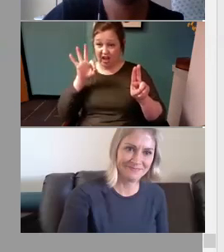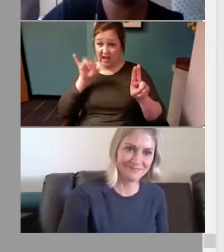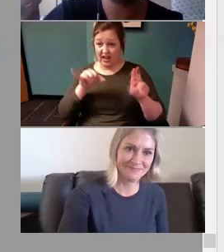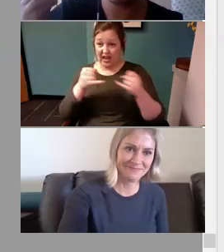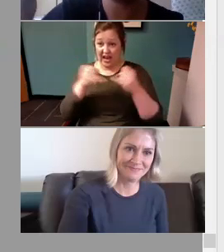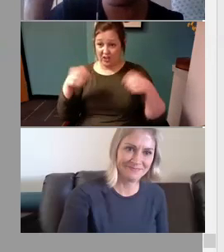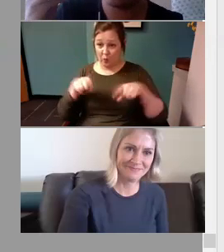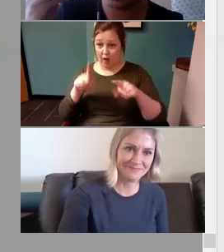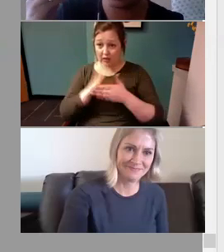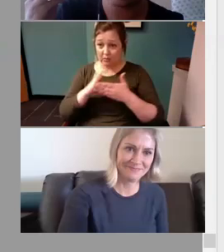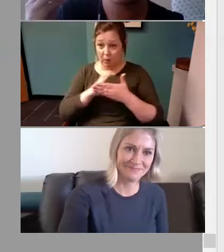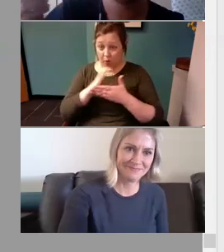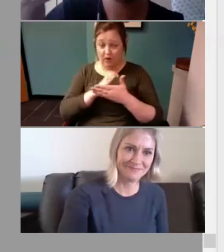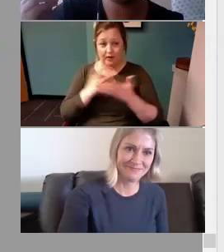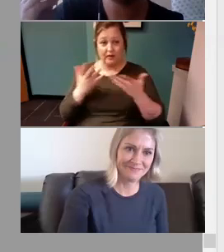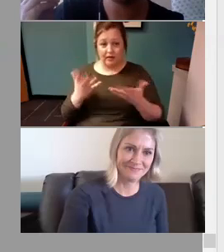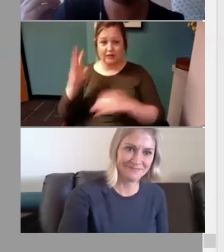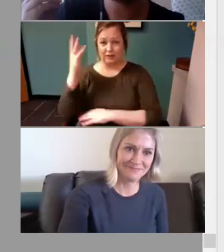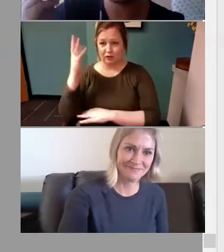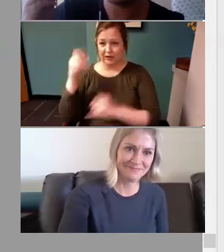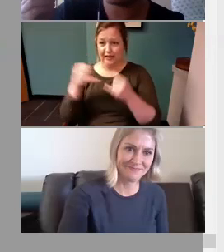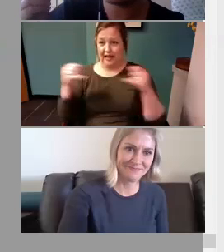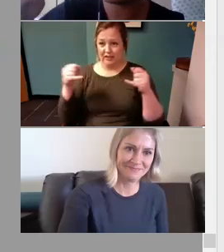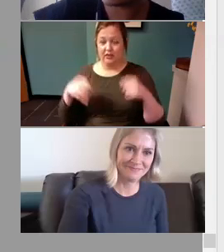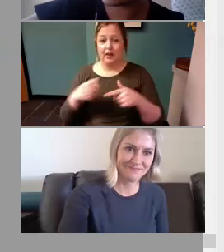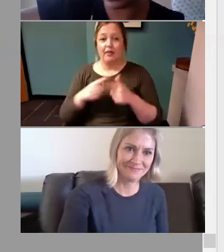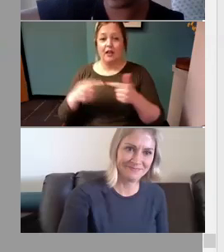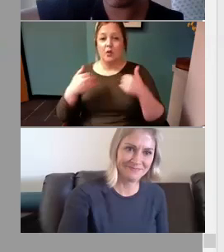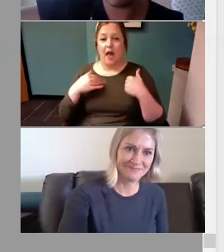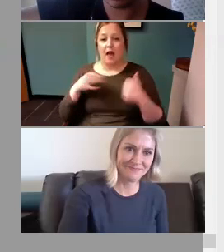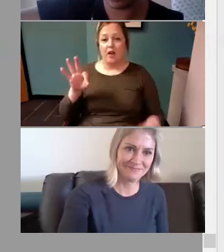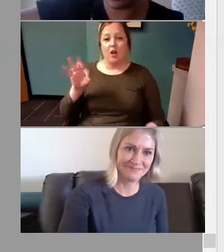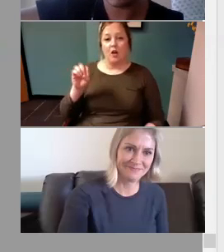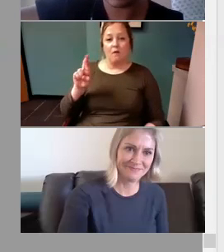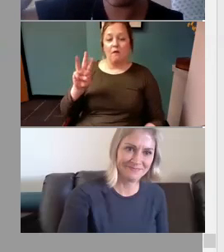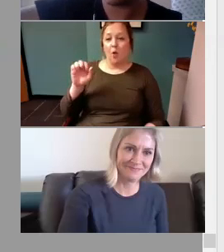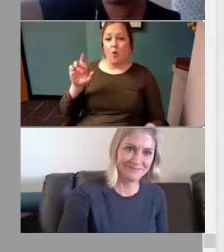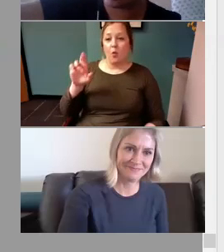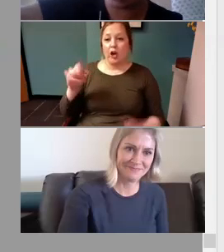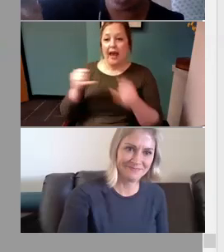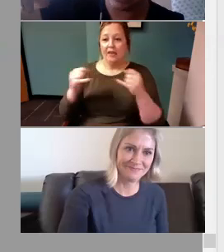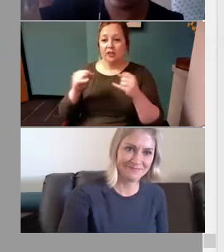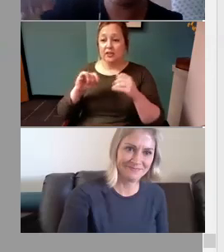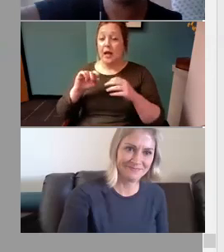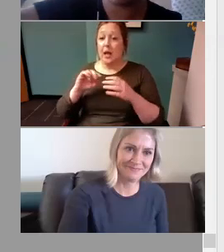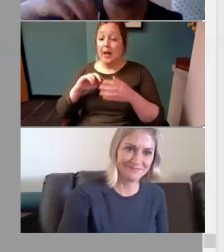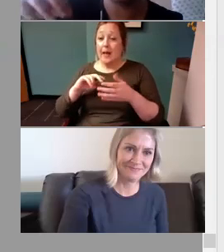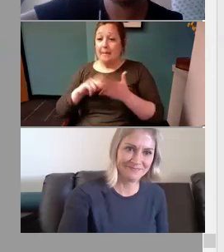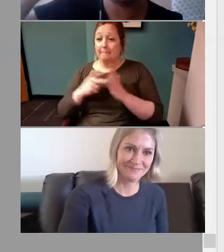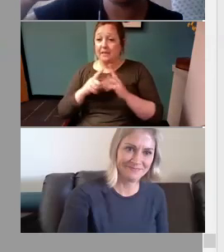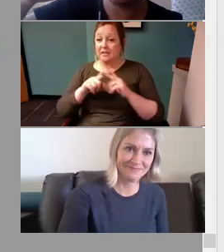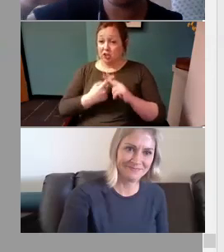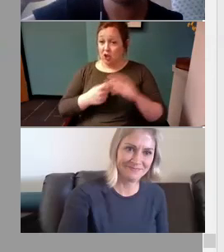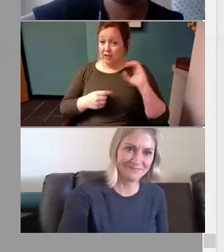right? Then we have forward edges. Forward edges are edges that start from a node and goes to a child node, but